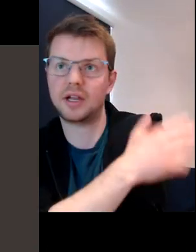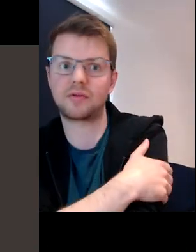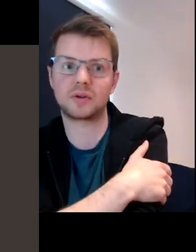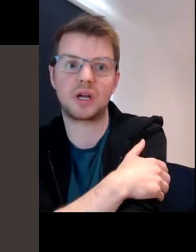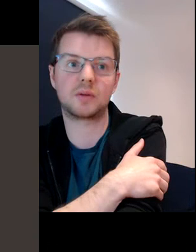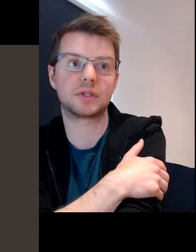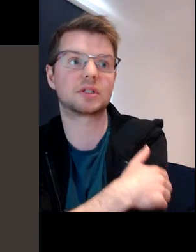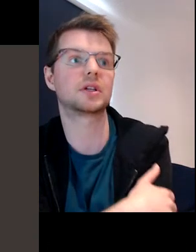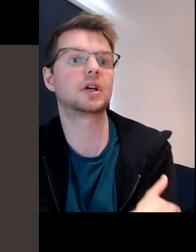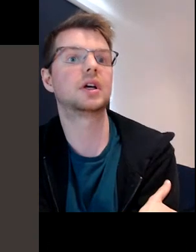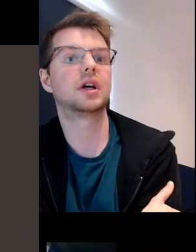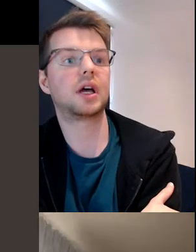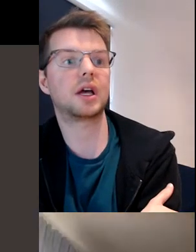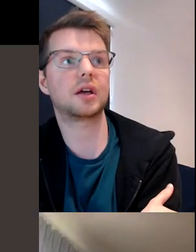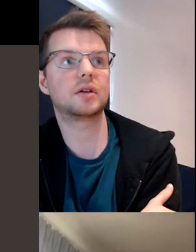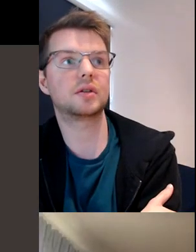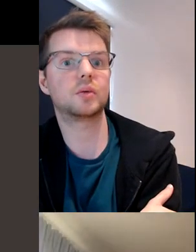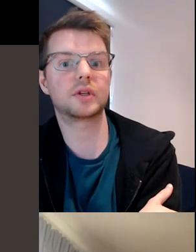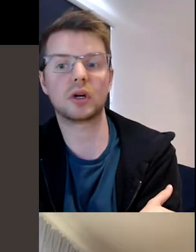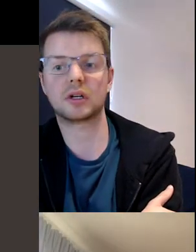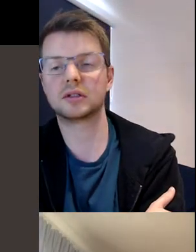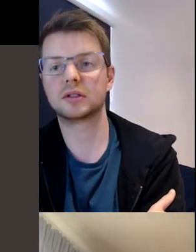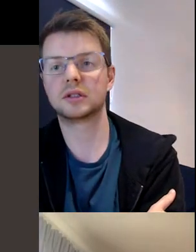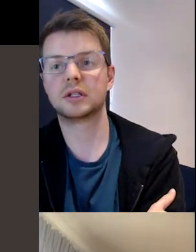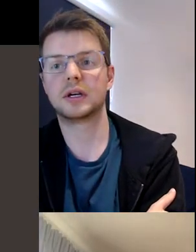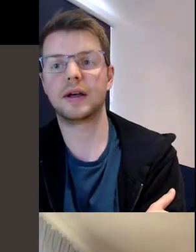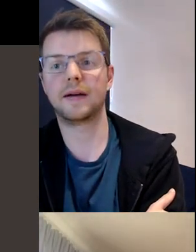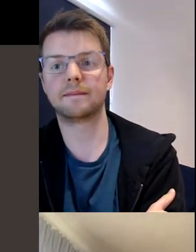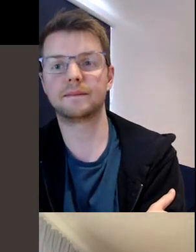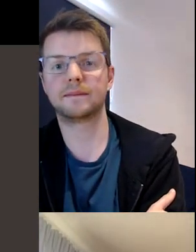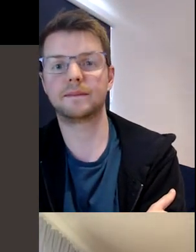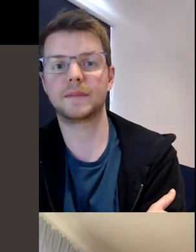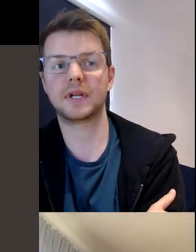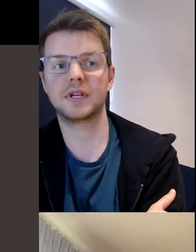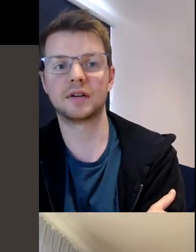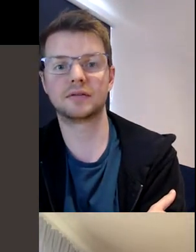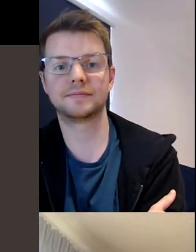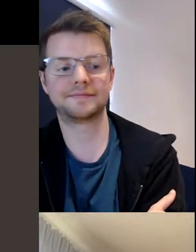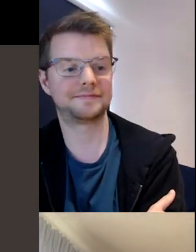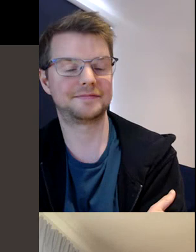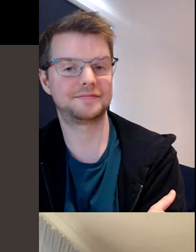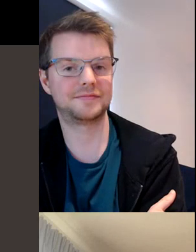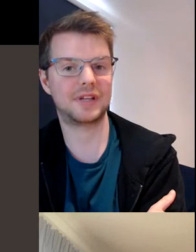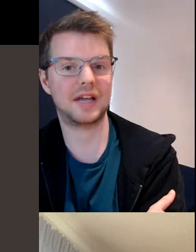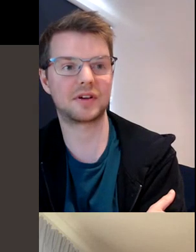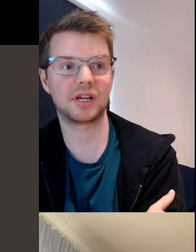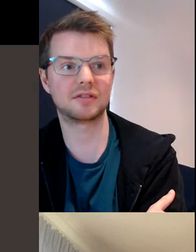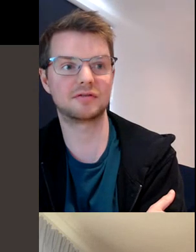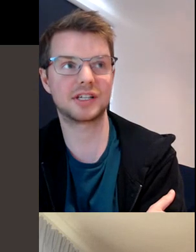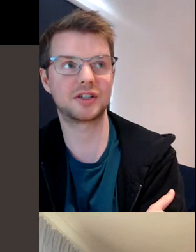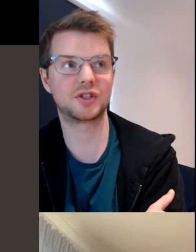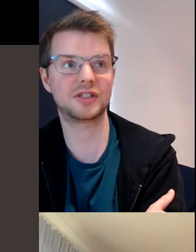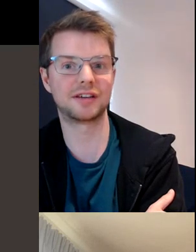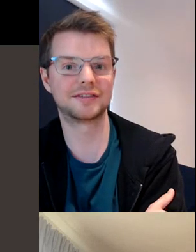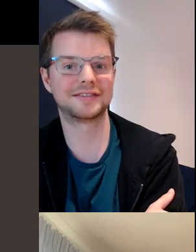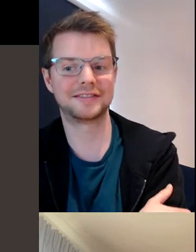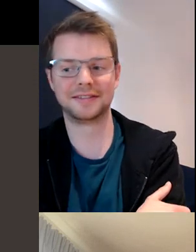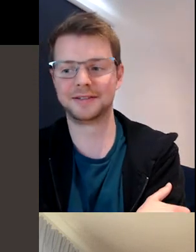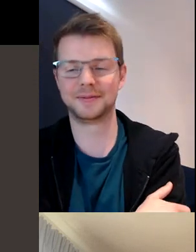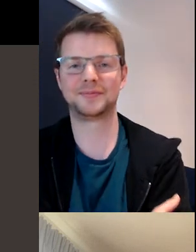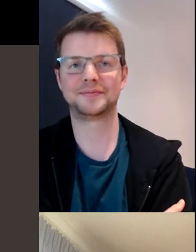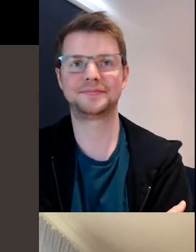again to everyone who helped us with this work. And yeah, have a